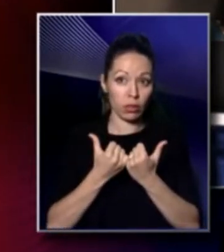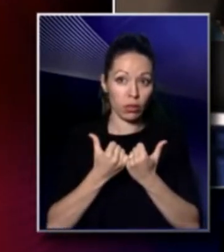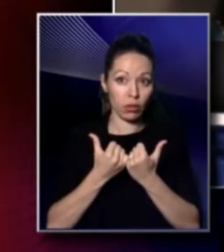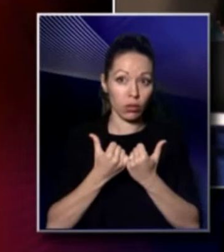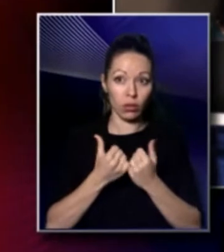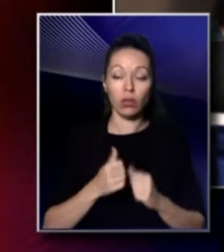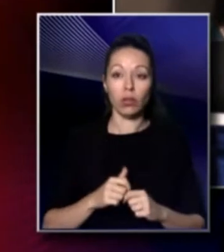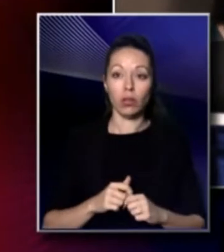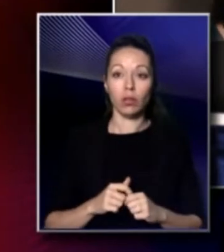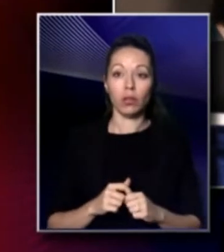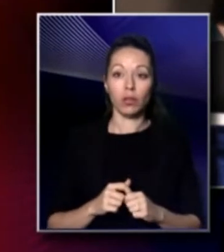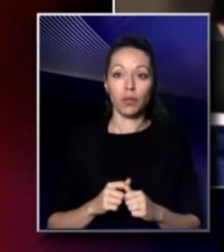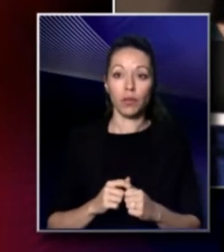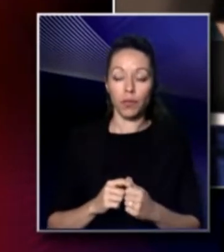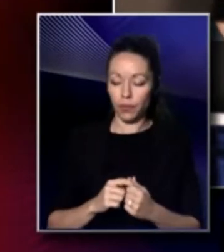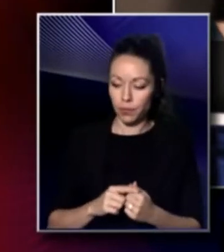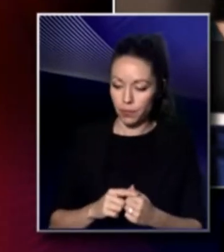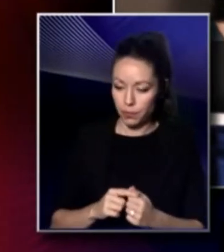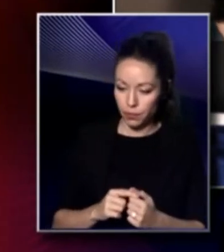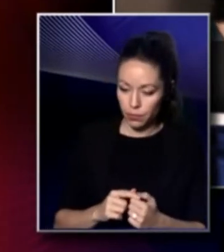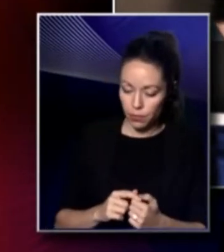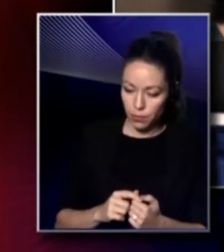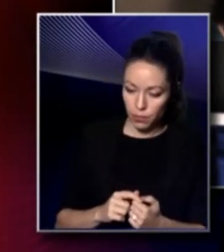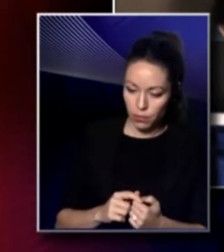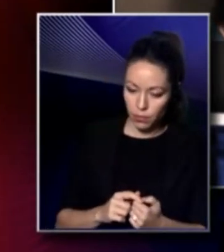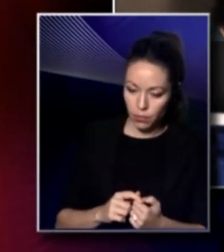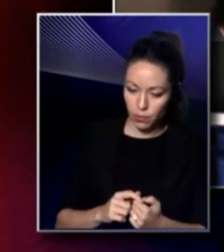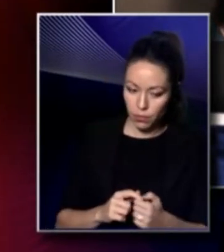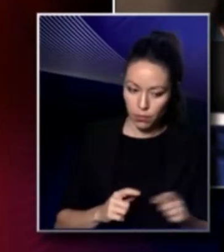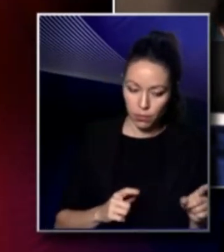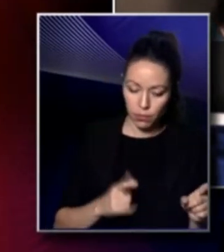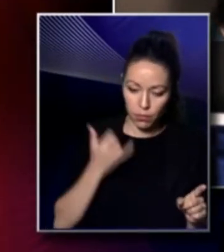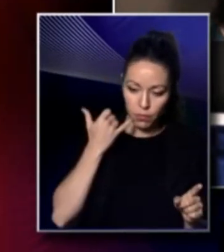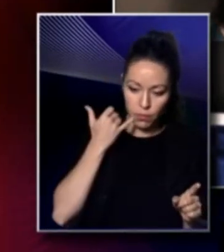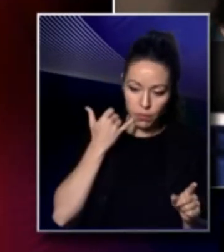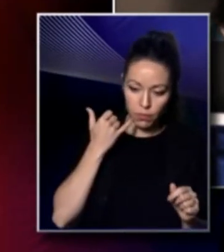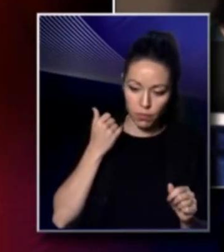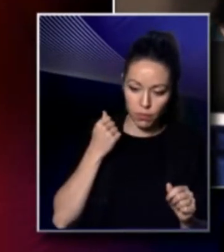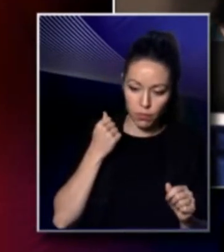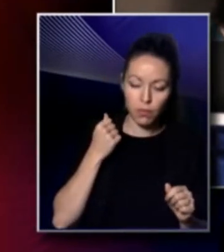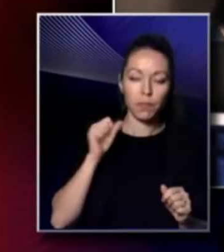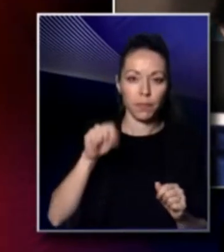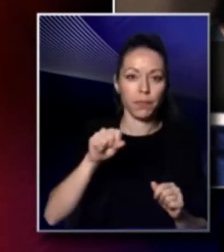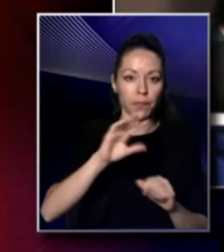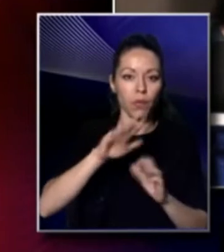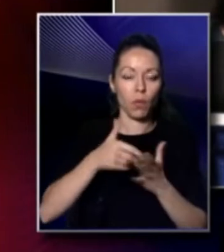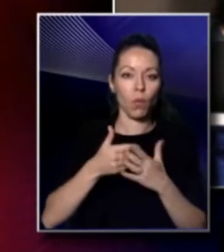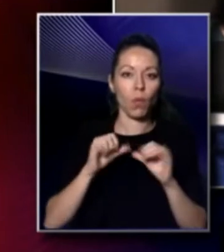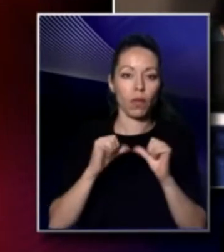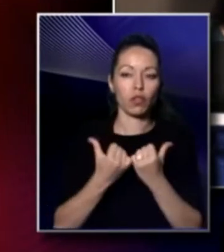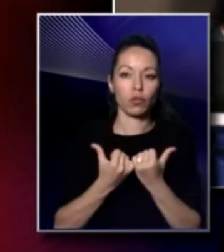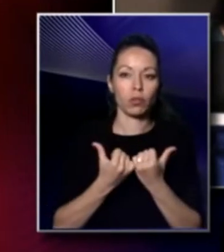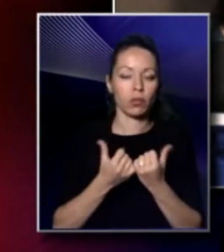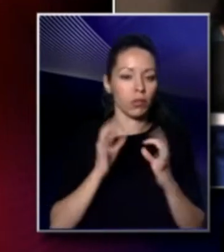Yeah, the whole Mark, agency. What Yes. was the answer to your question? Yes. Okay. Well, those are